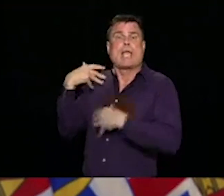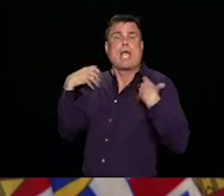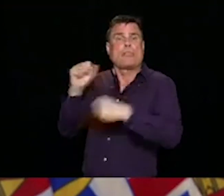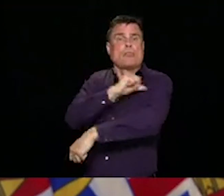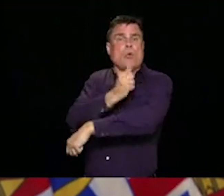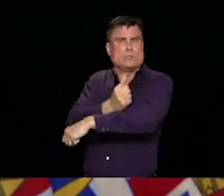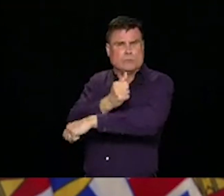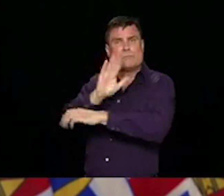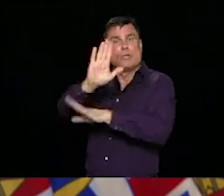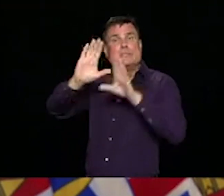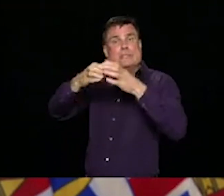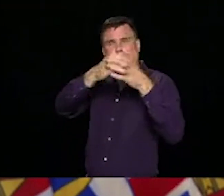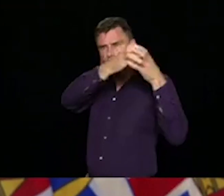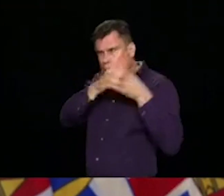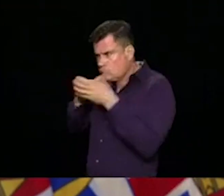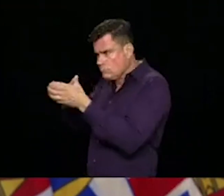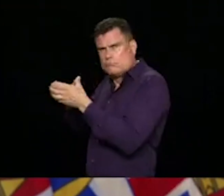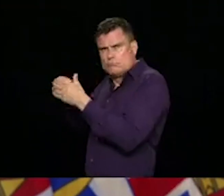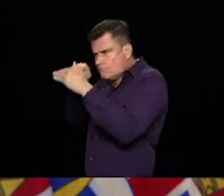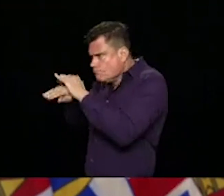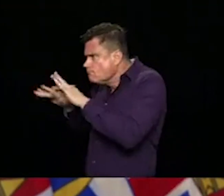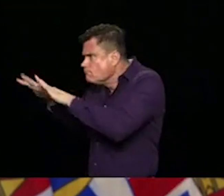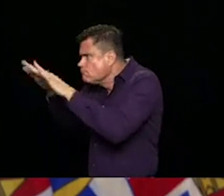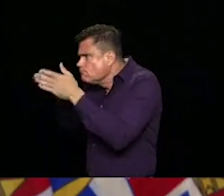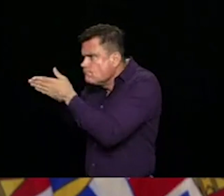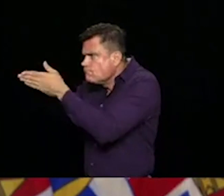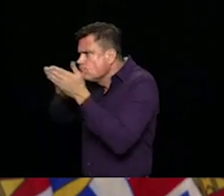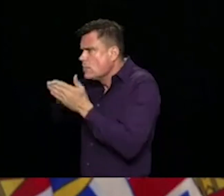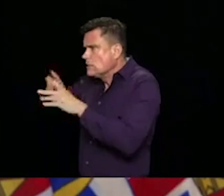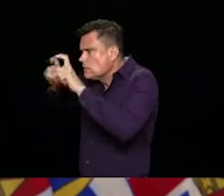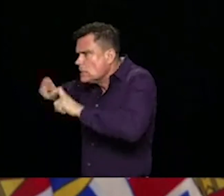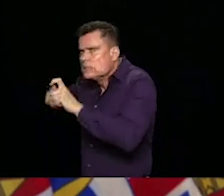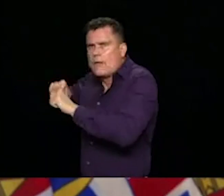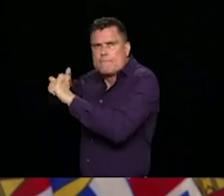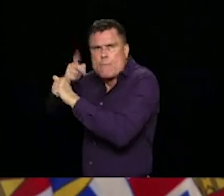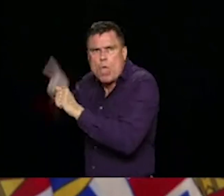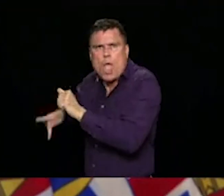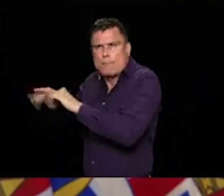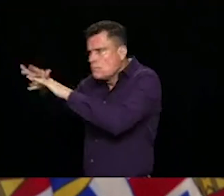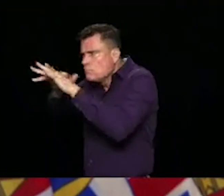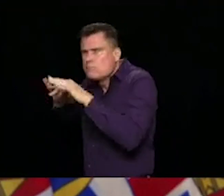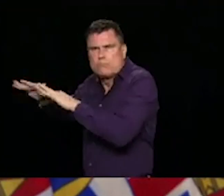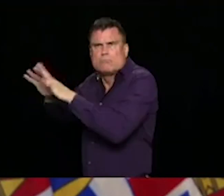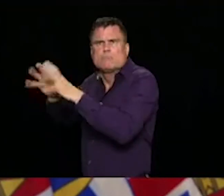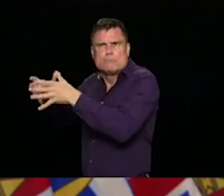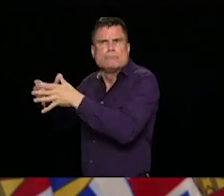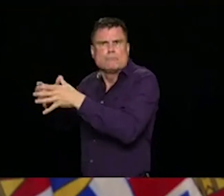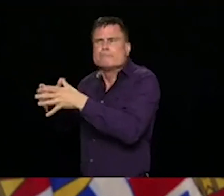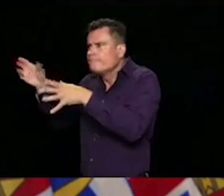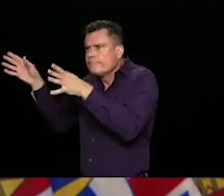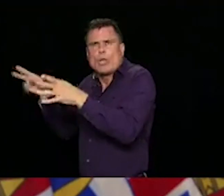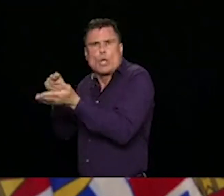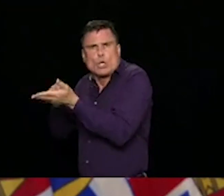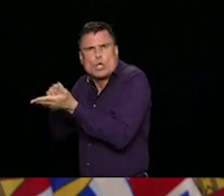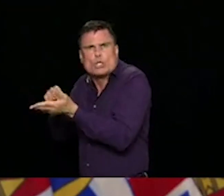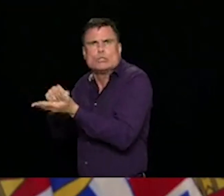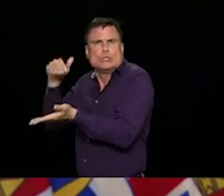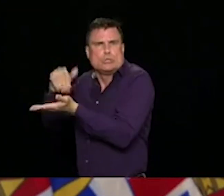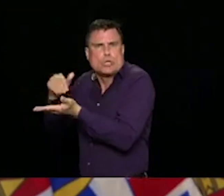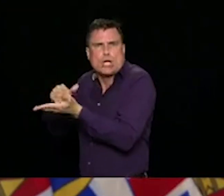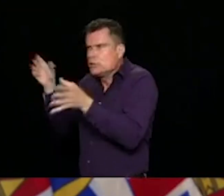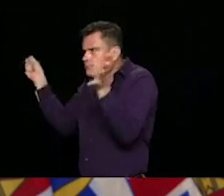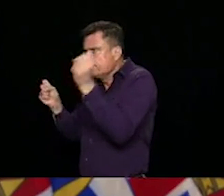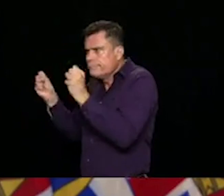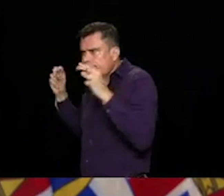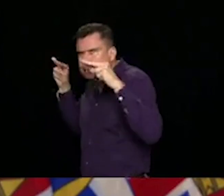practitioners and staff, medical health officers and nurses from Fraser Health to support the team and the work, make sure that all